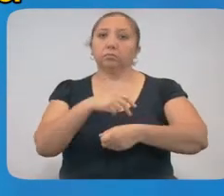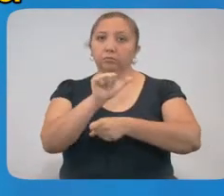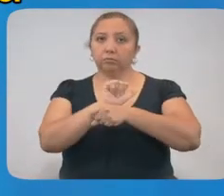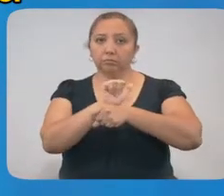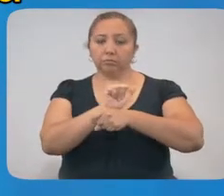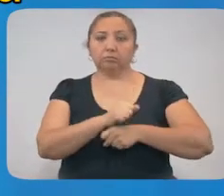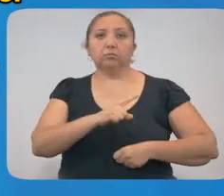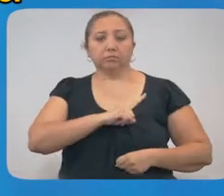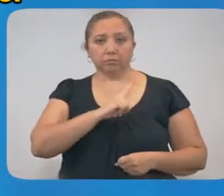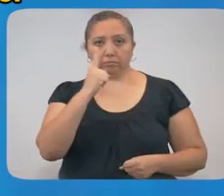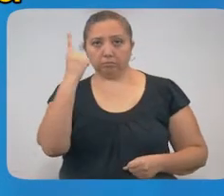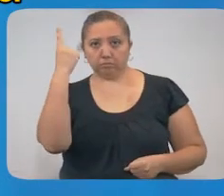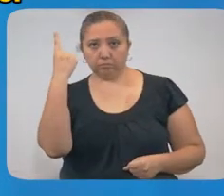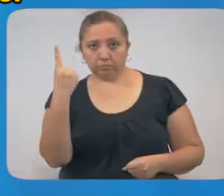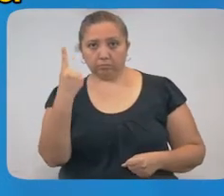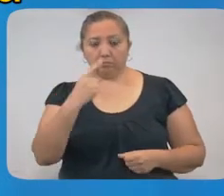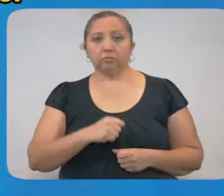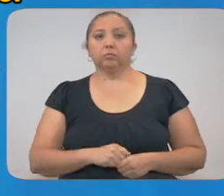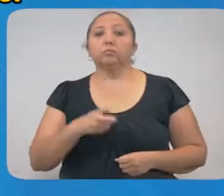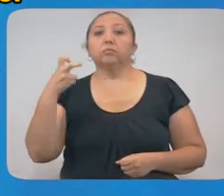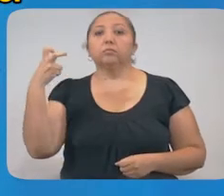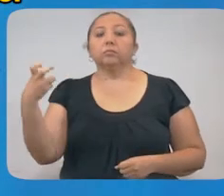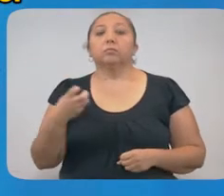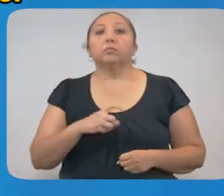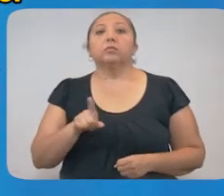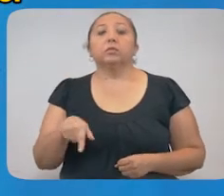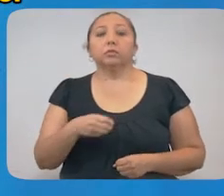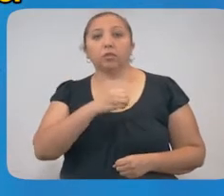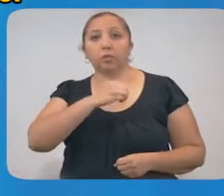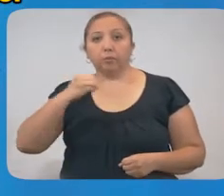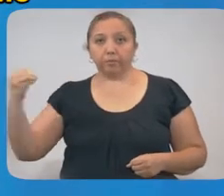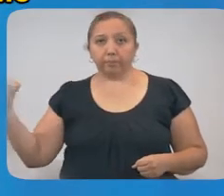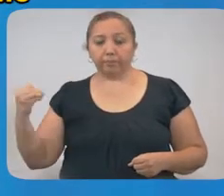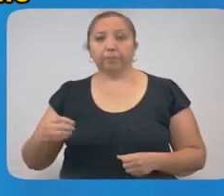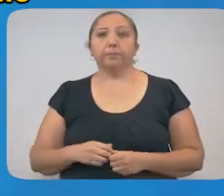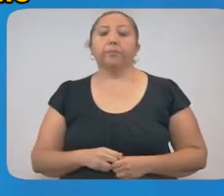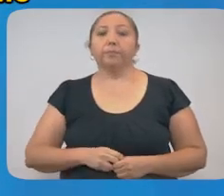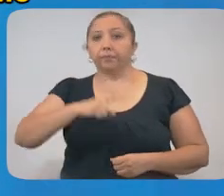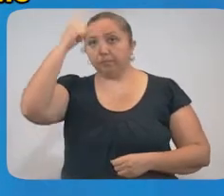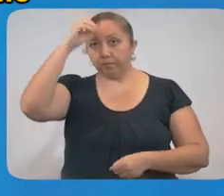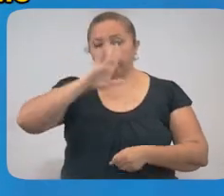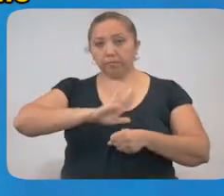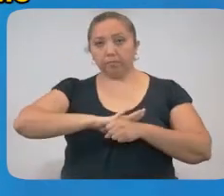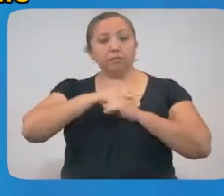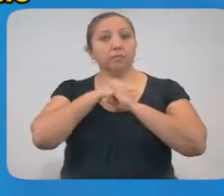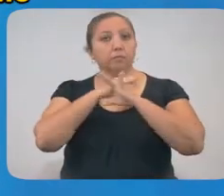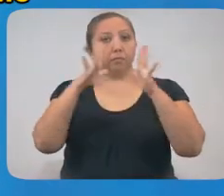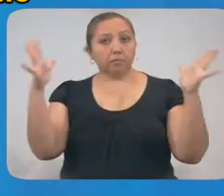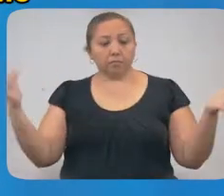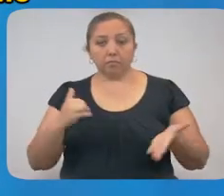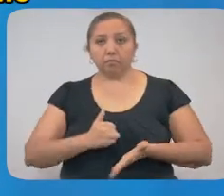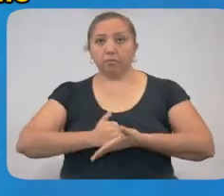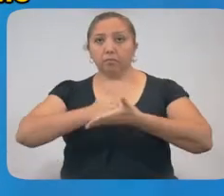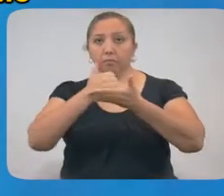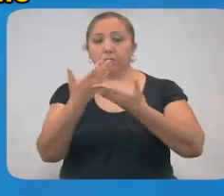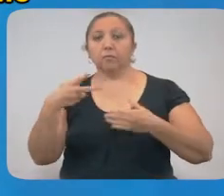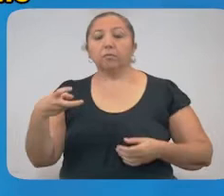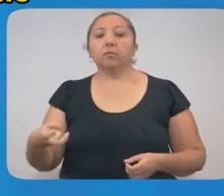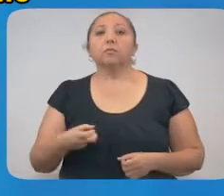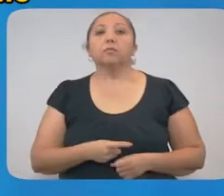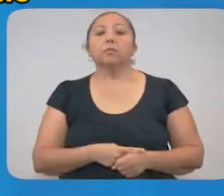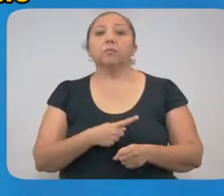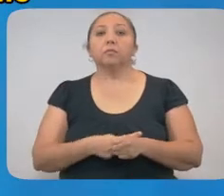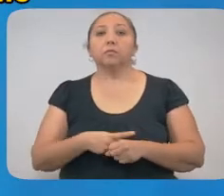in a car, they have to go alone. These measures are obligatory. For more information and assistance on this